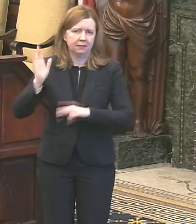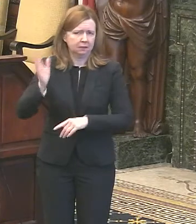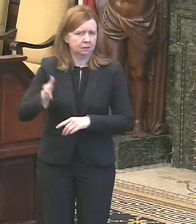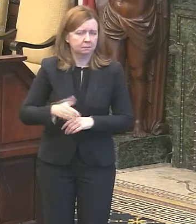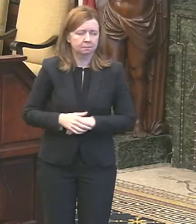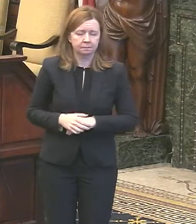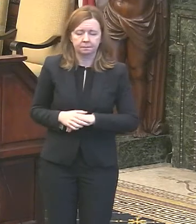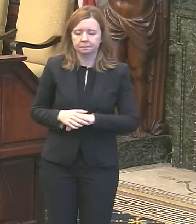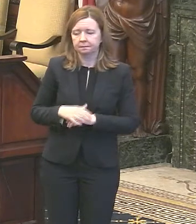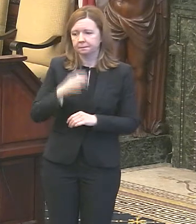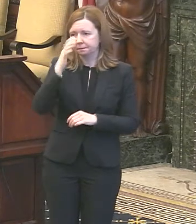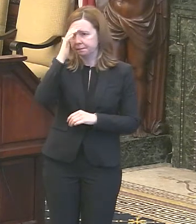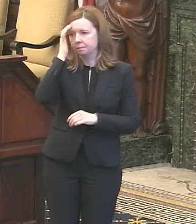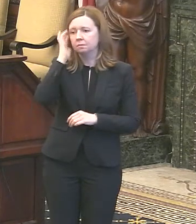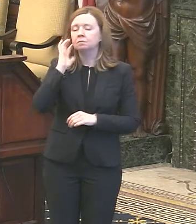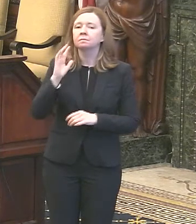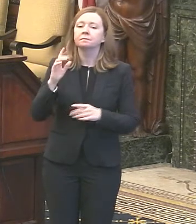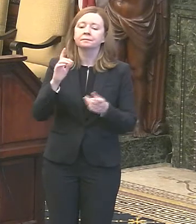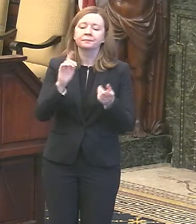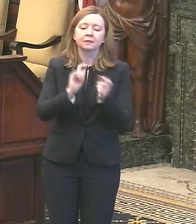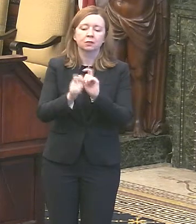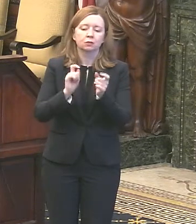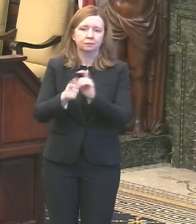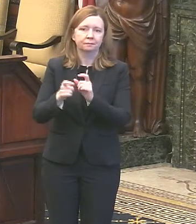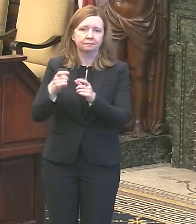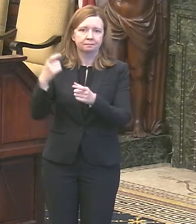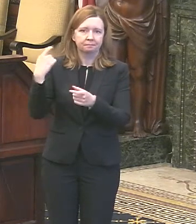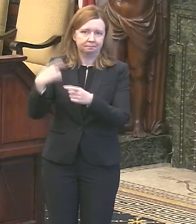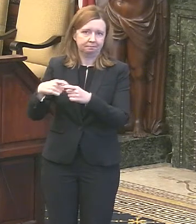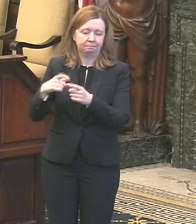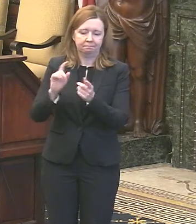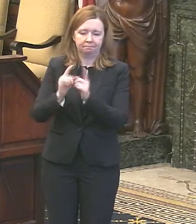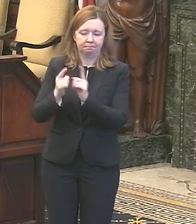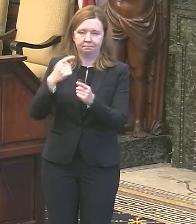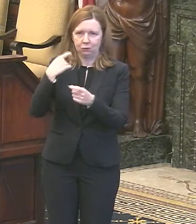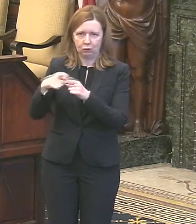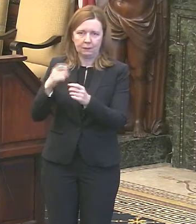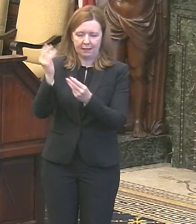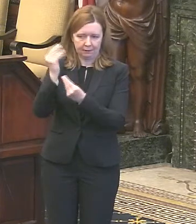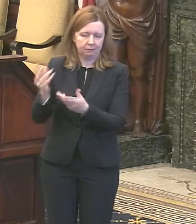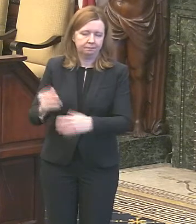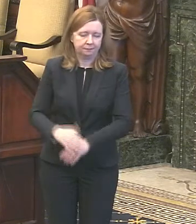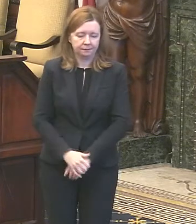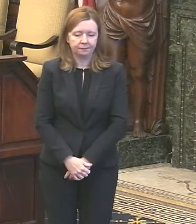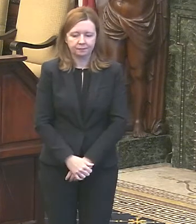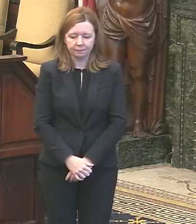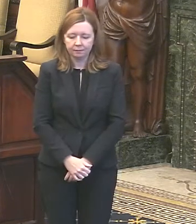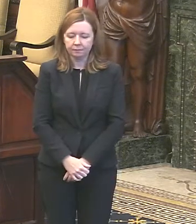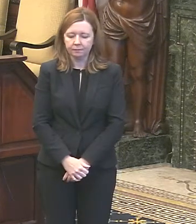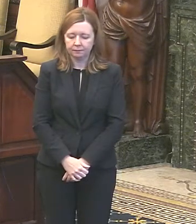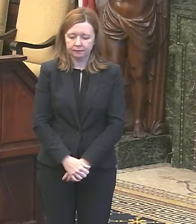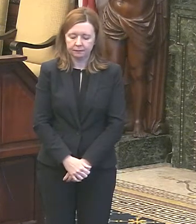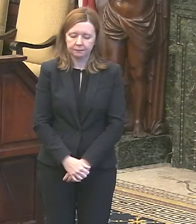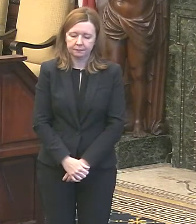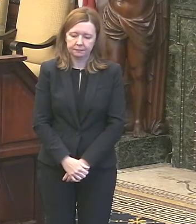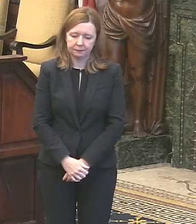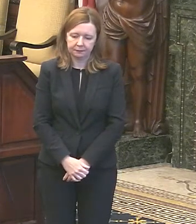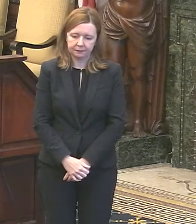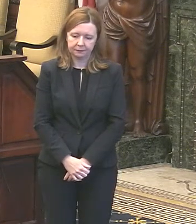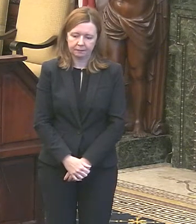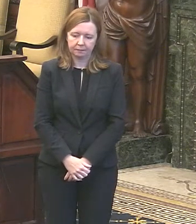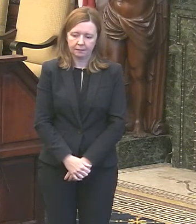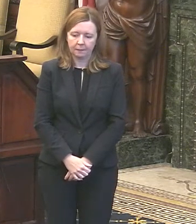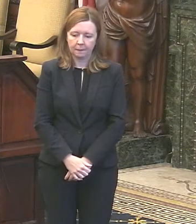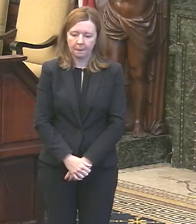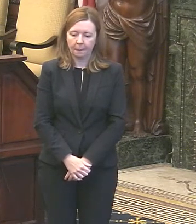La vacuna de Johnson & Johnson va a estar disponible solamente en el centro de convenciones y vamos a ver cómo está el resultado,